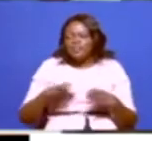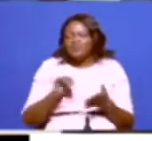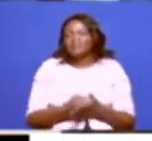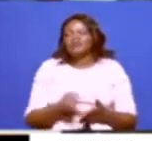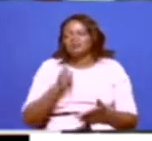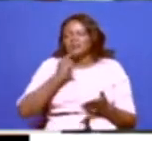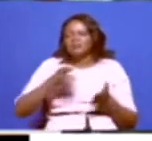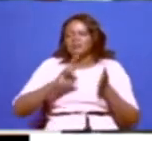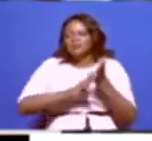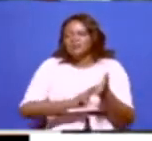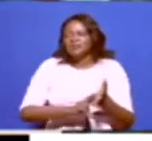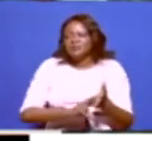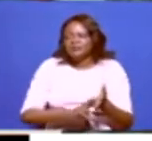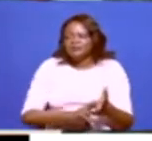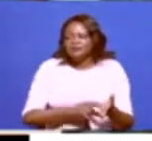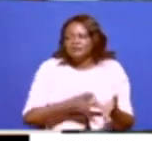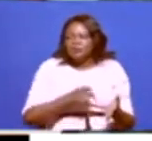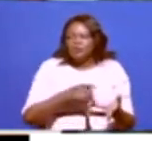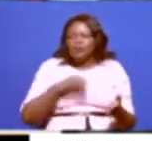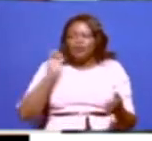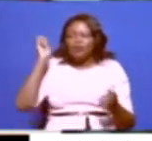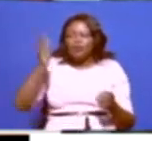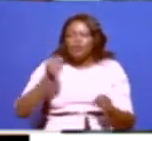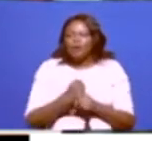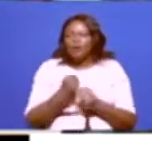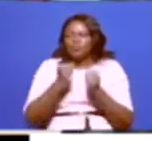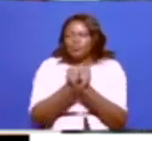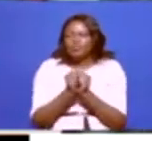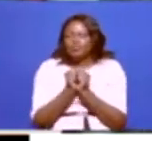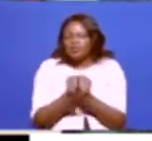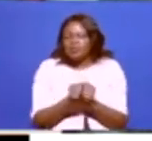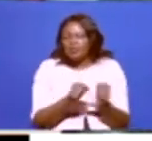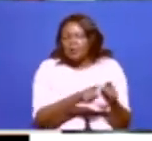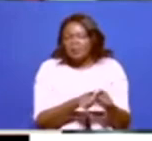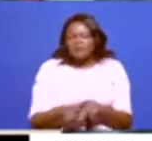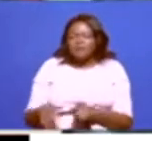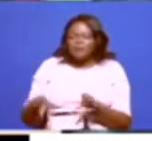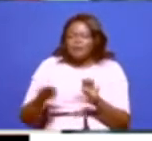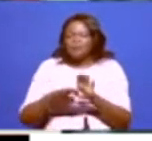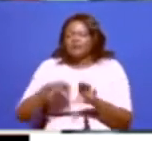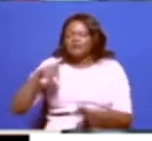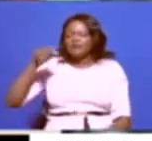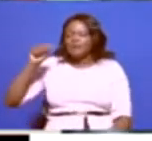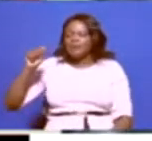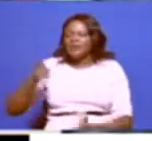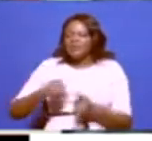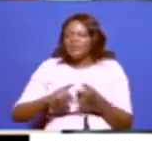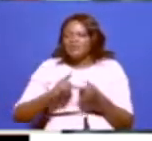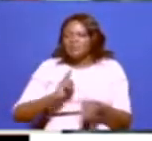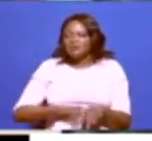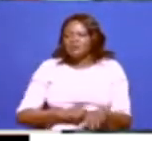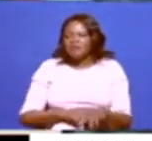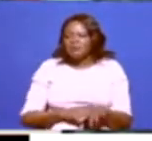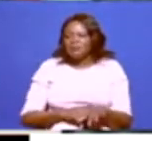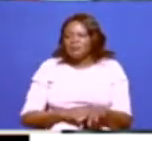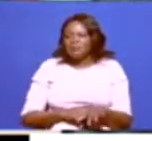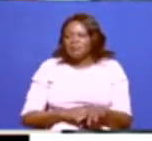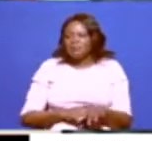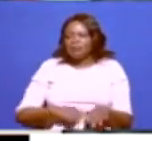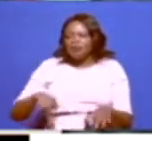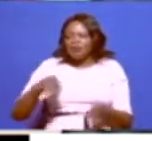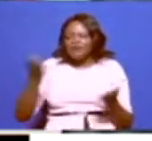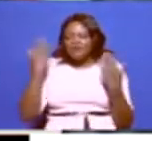represent. Tutashirikiana kama wanachama wa PAA na hata tukipitwa katika hata tukiwa